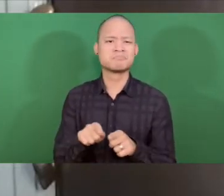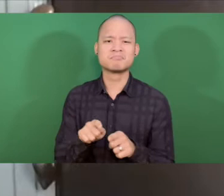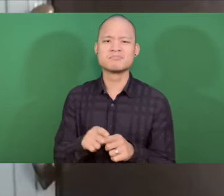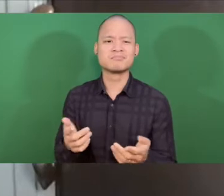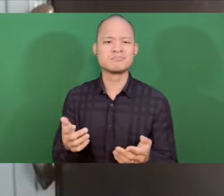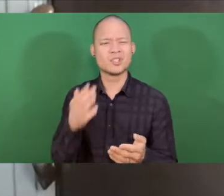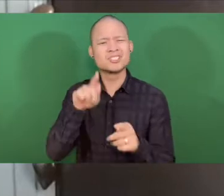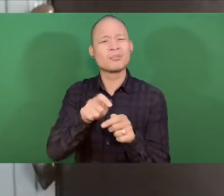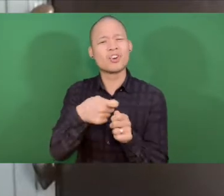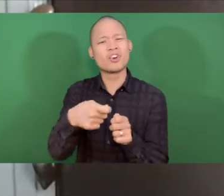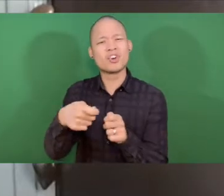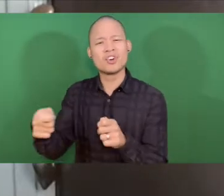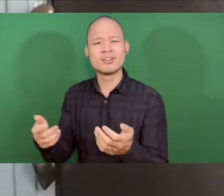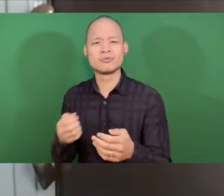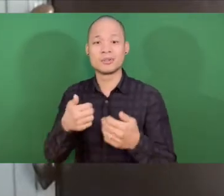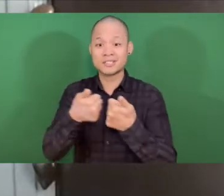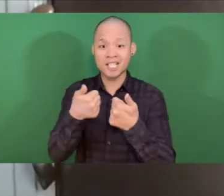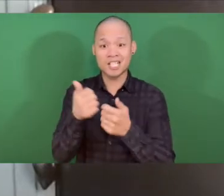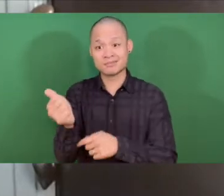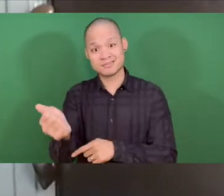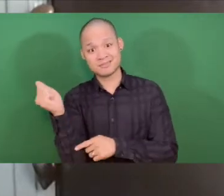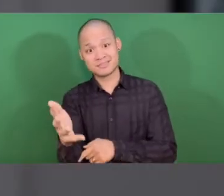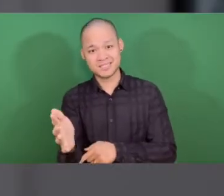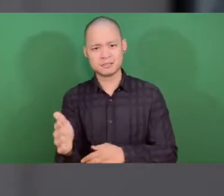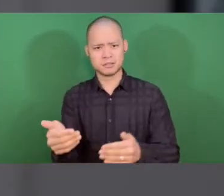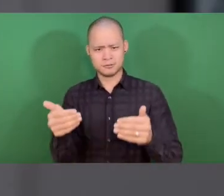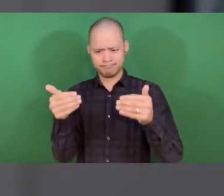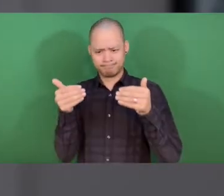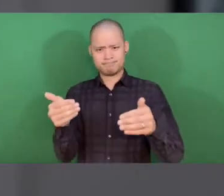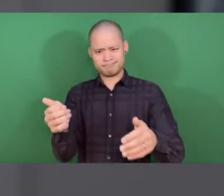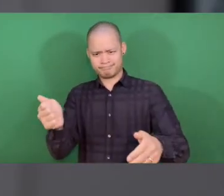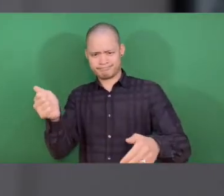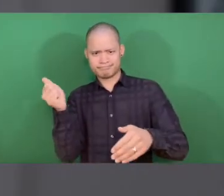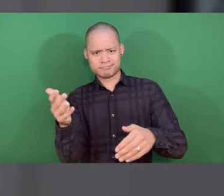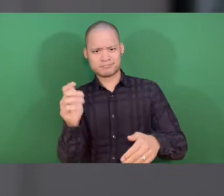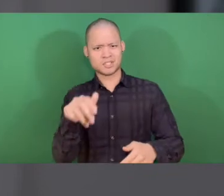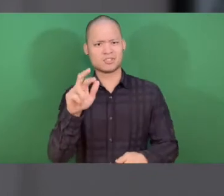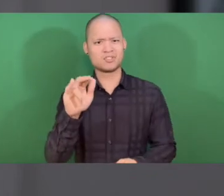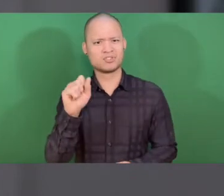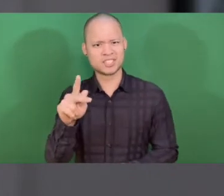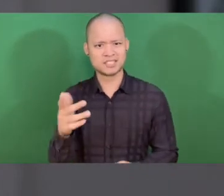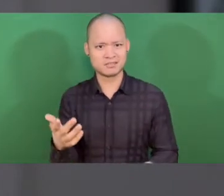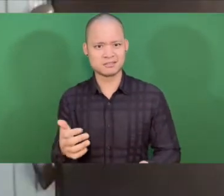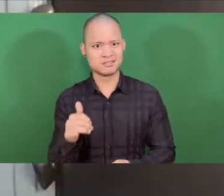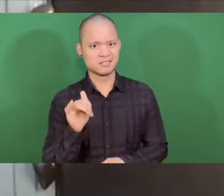game or a game of dice, you throw the dice. That seems really brave to